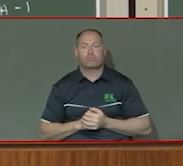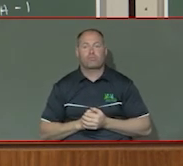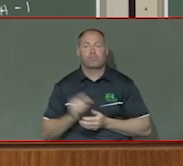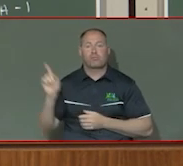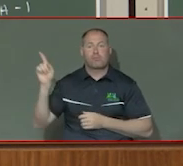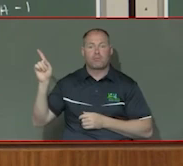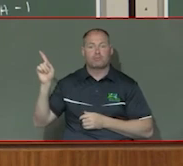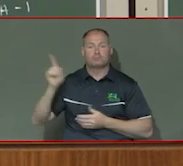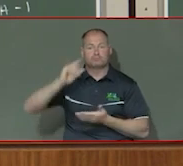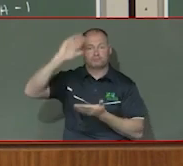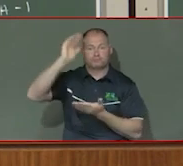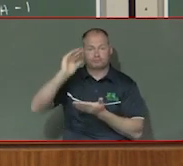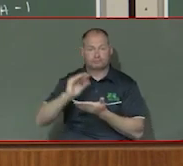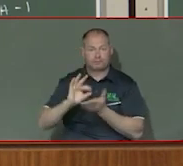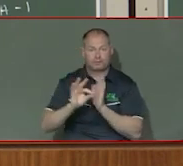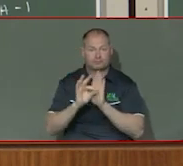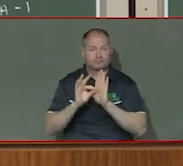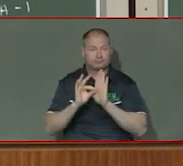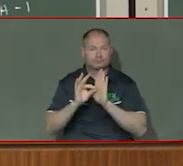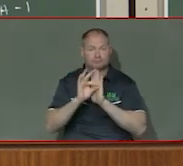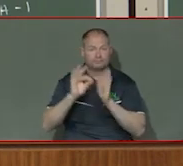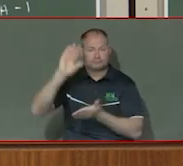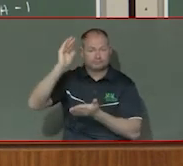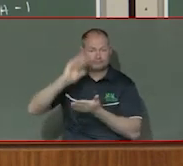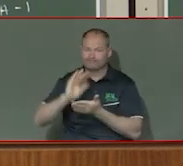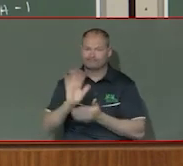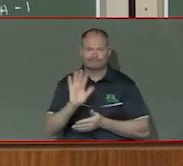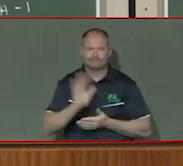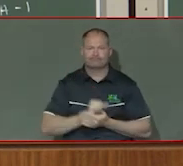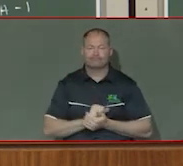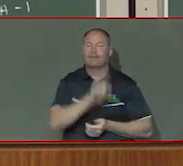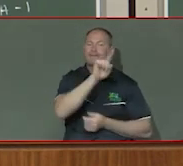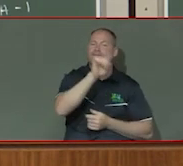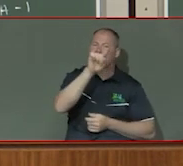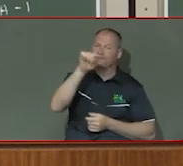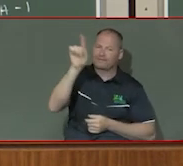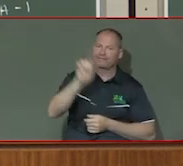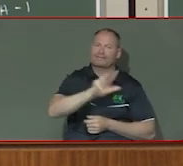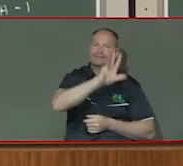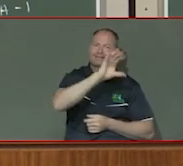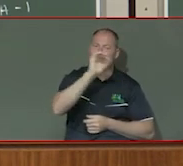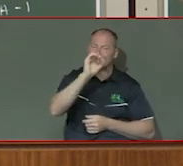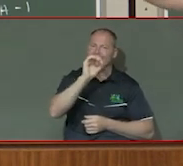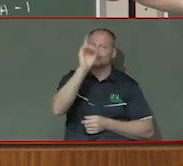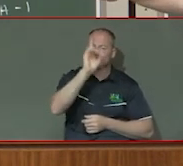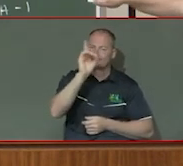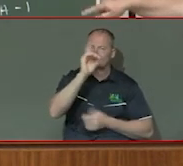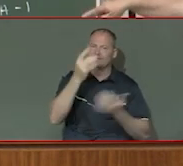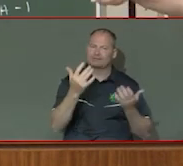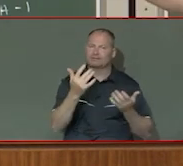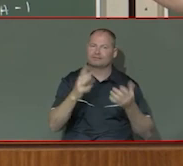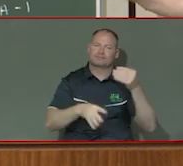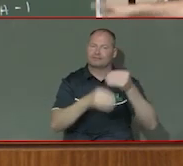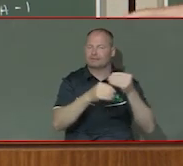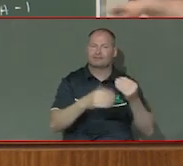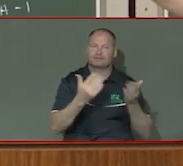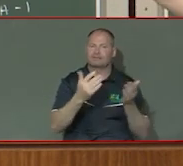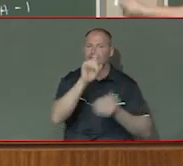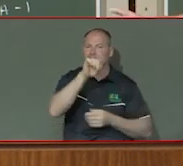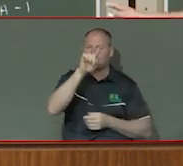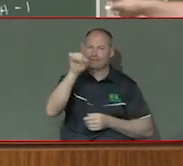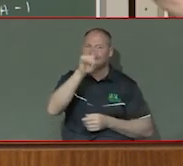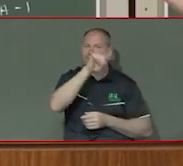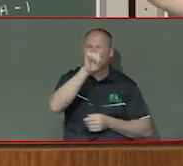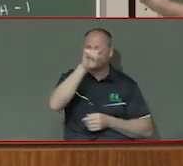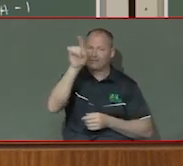is not a reduction formula? The reduction formulas is theta, 90 degrees minus theta, 90 degrees plus theta, 180 degrees minus theta, 180 degrees plus theta,